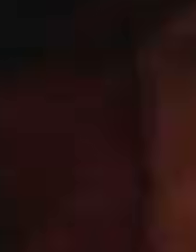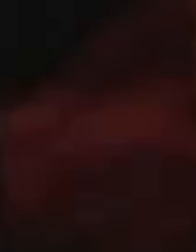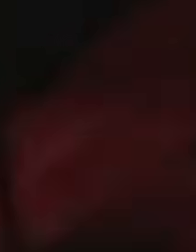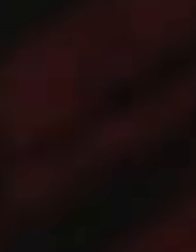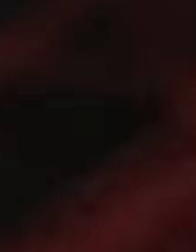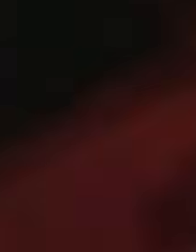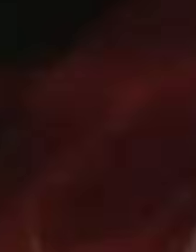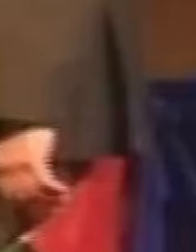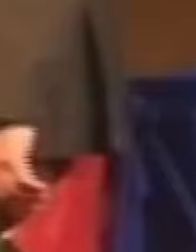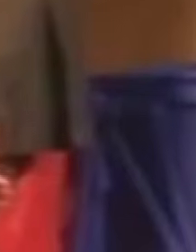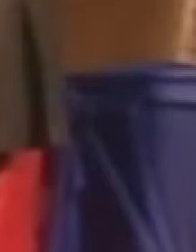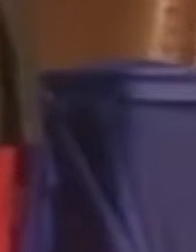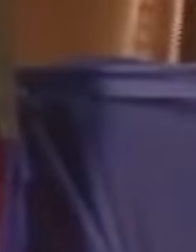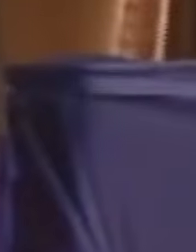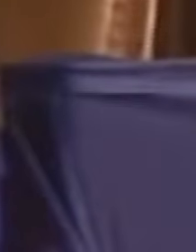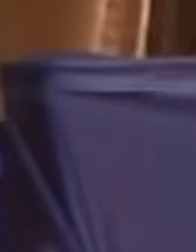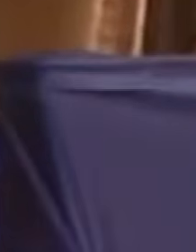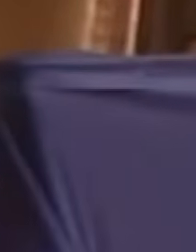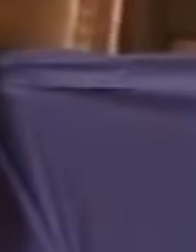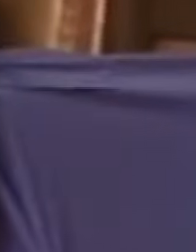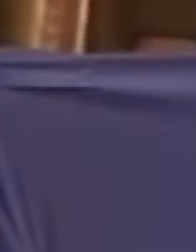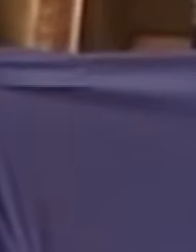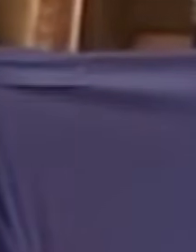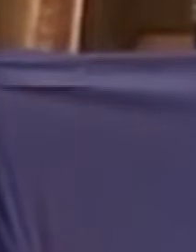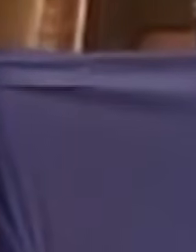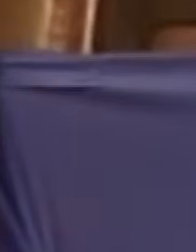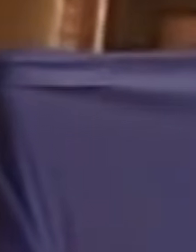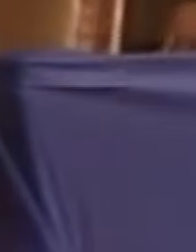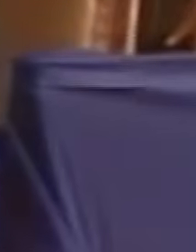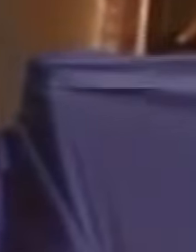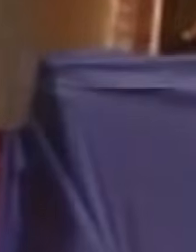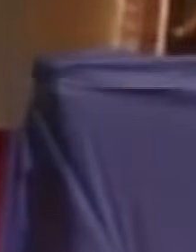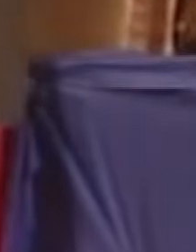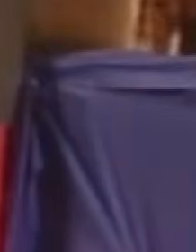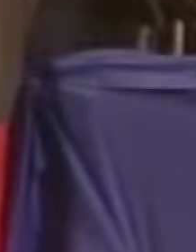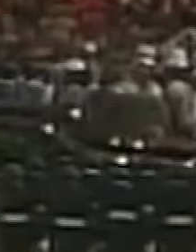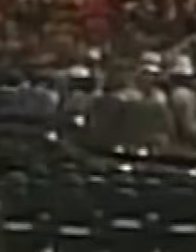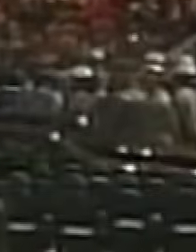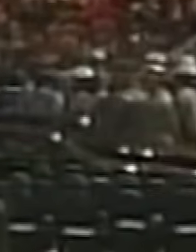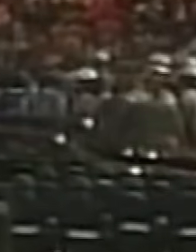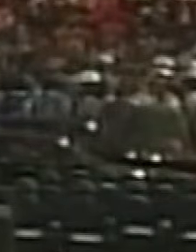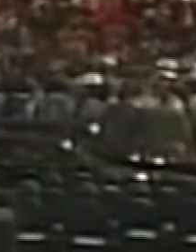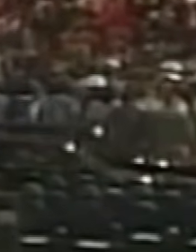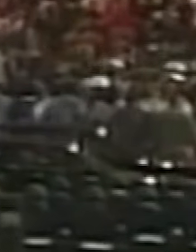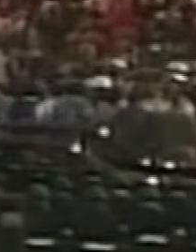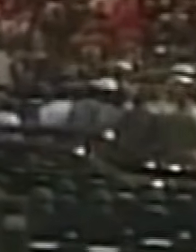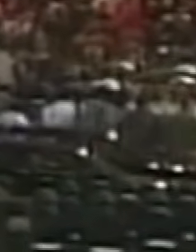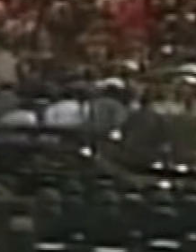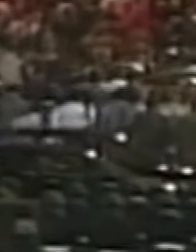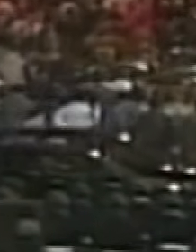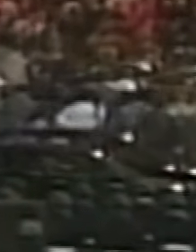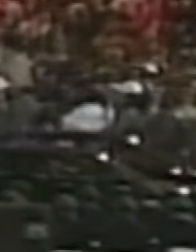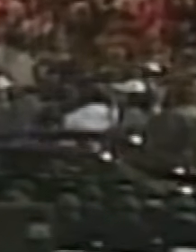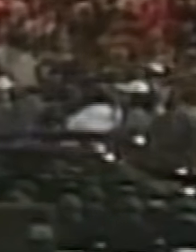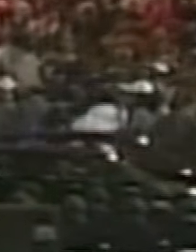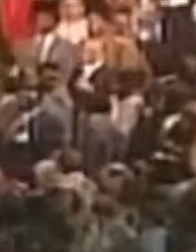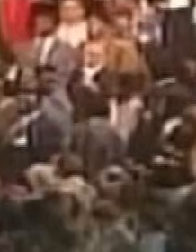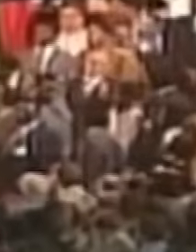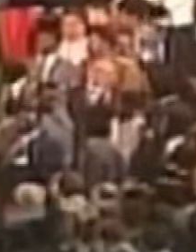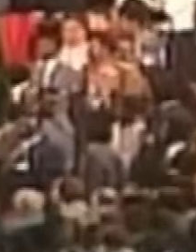in the annals of our history. Give me back my country, yeah. Give me